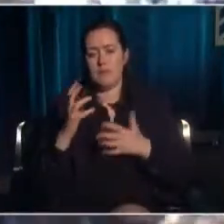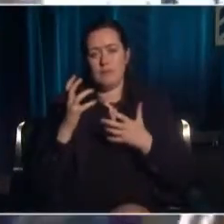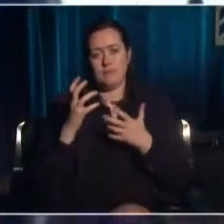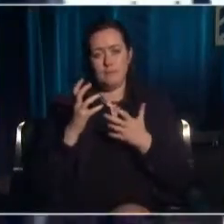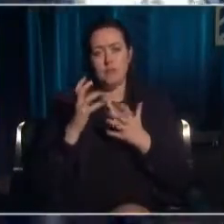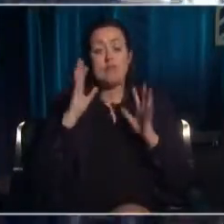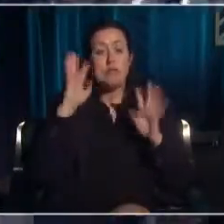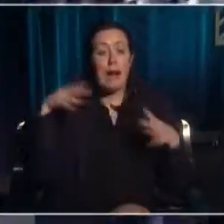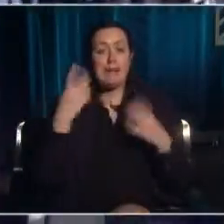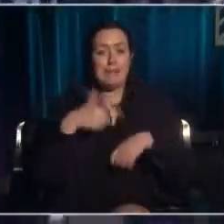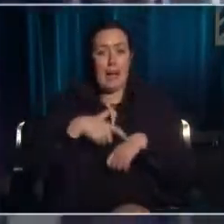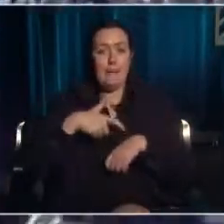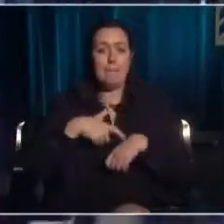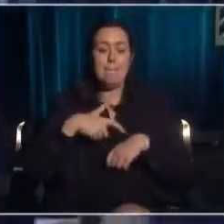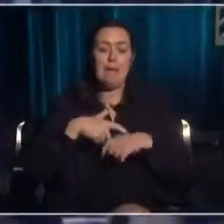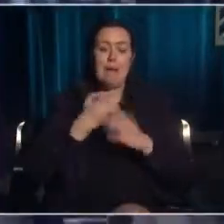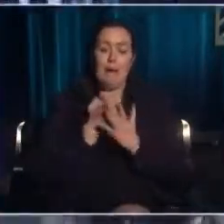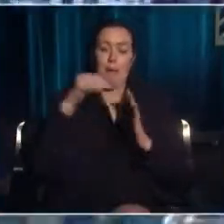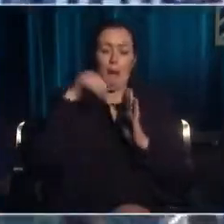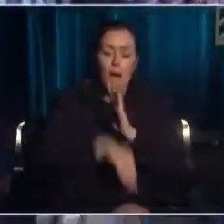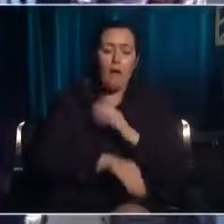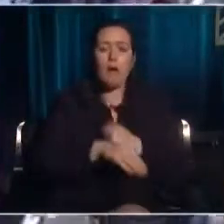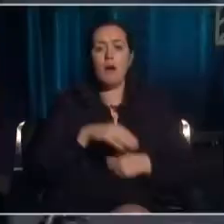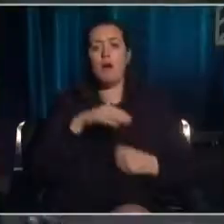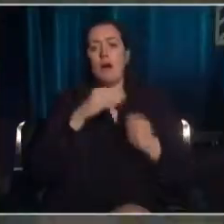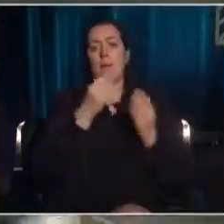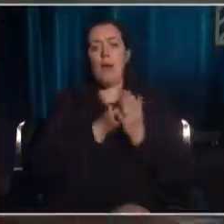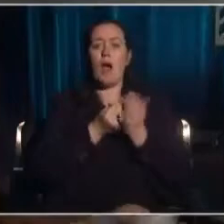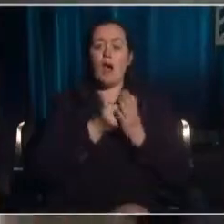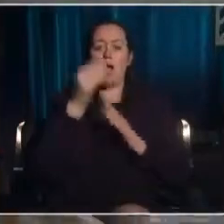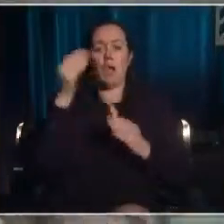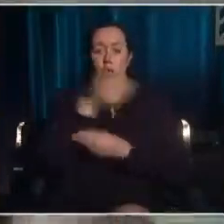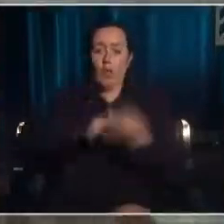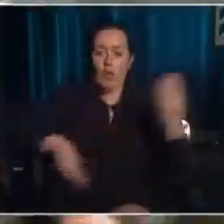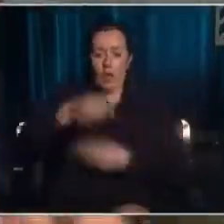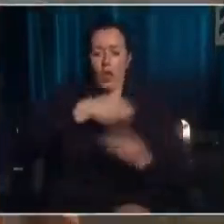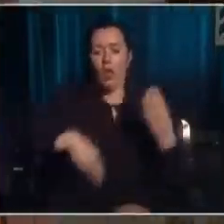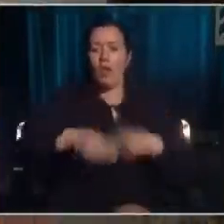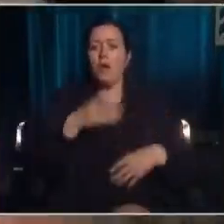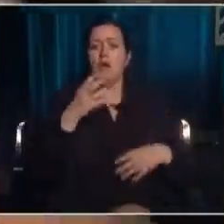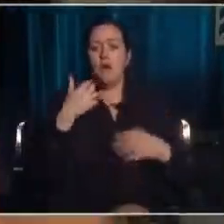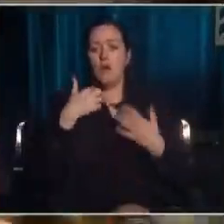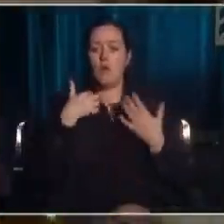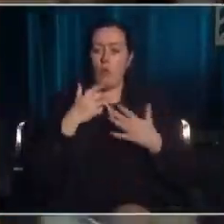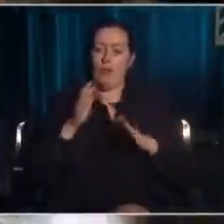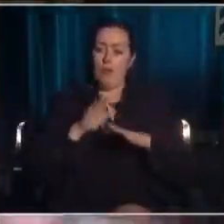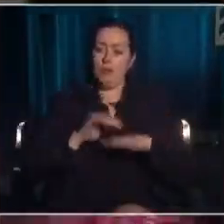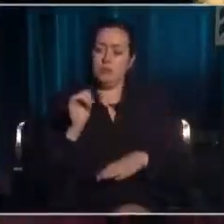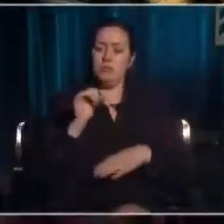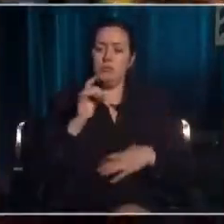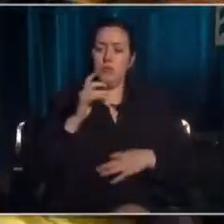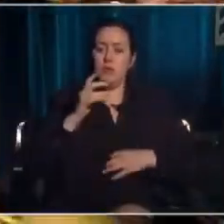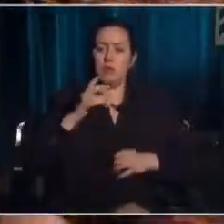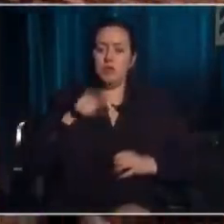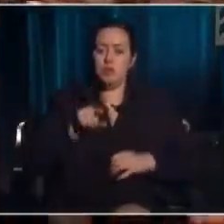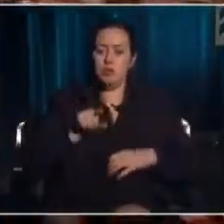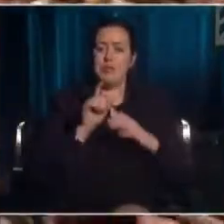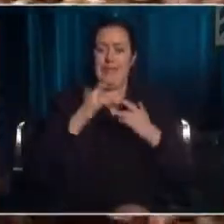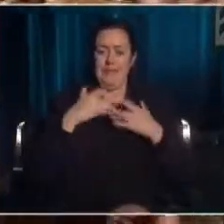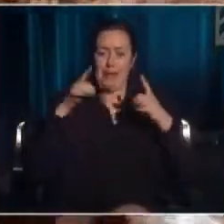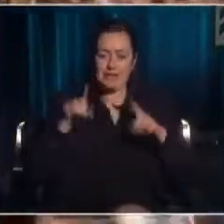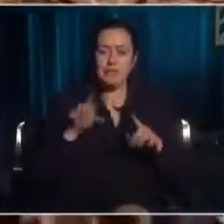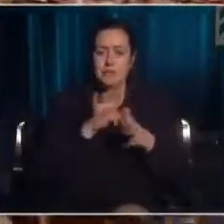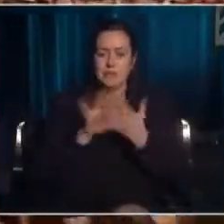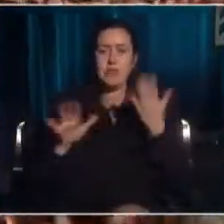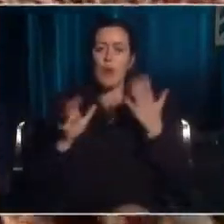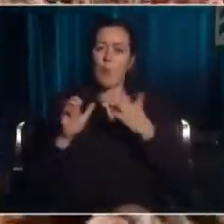we were making the call through petitions, through stunts, through events, through concerts, to call on the Australian government to become one of the